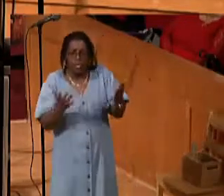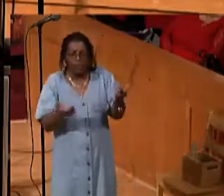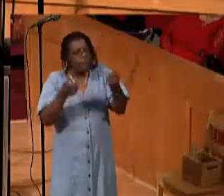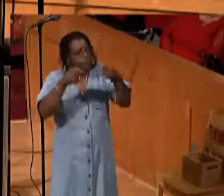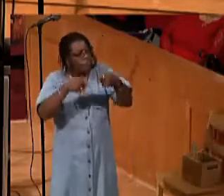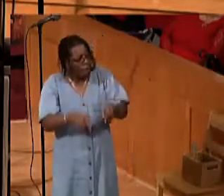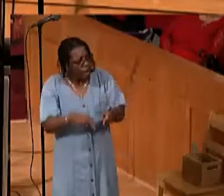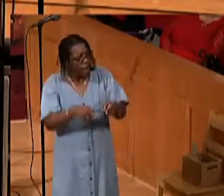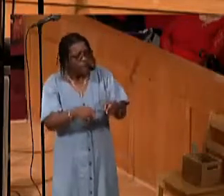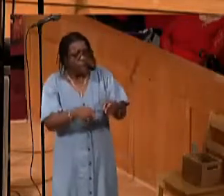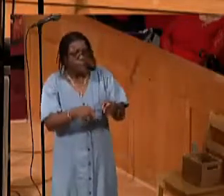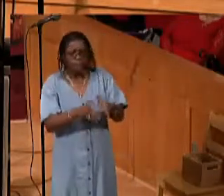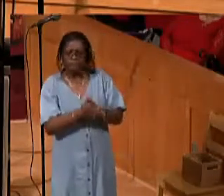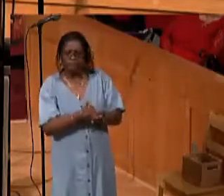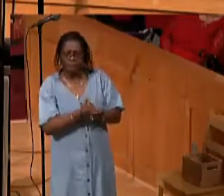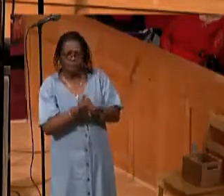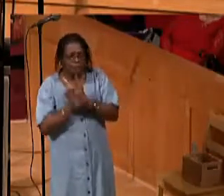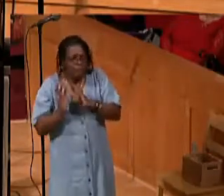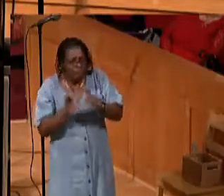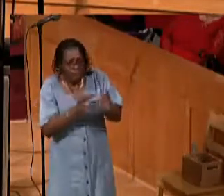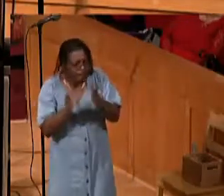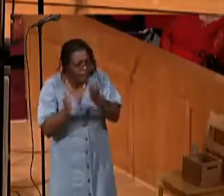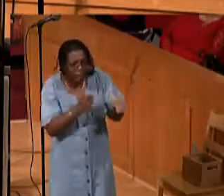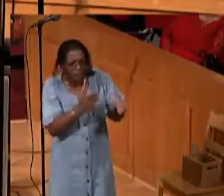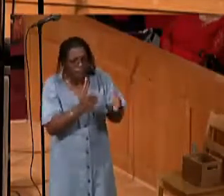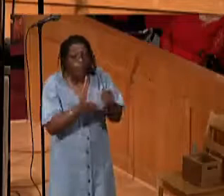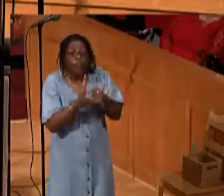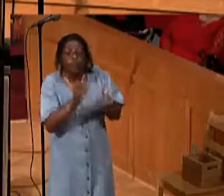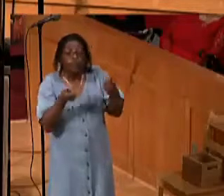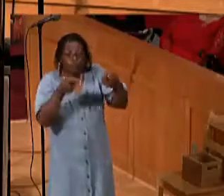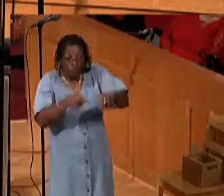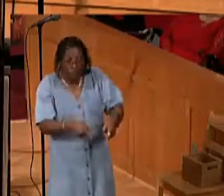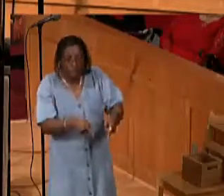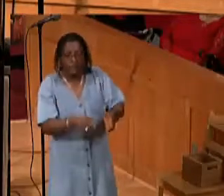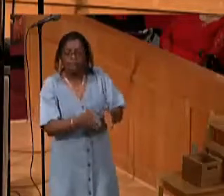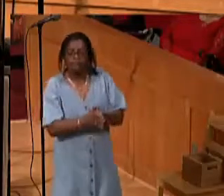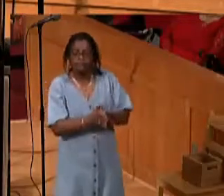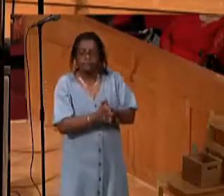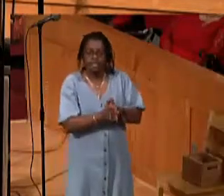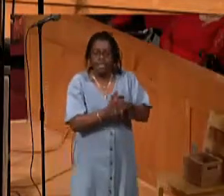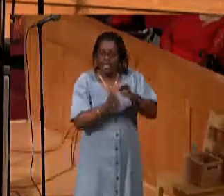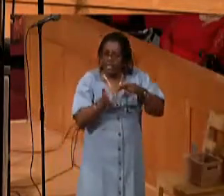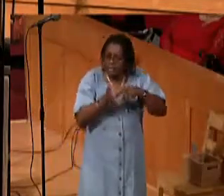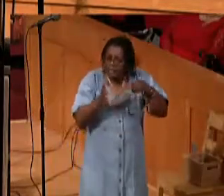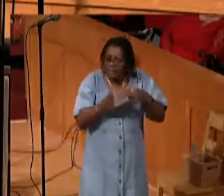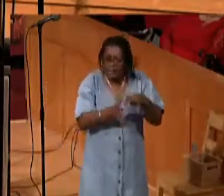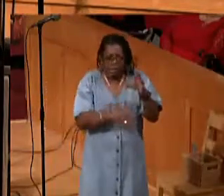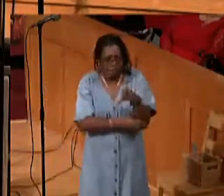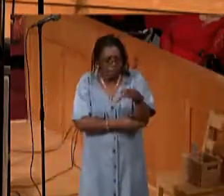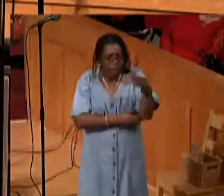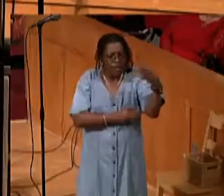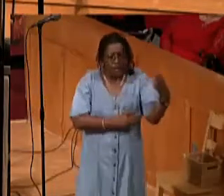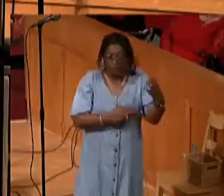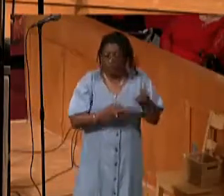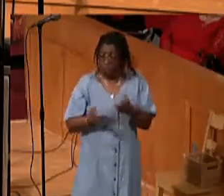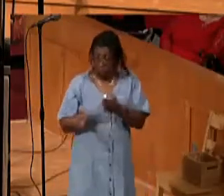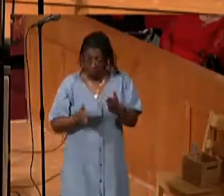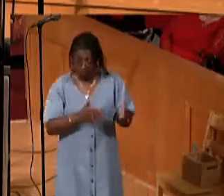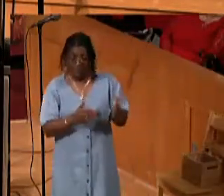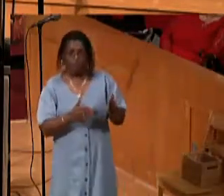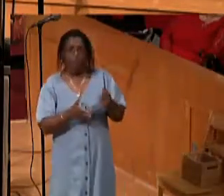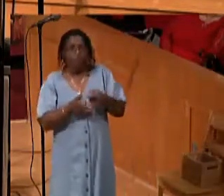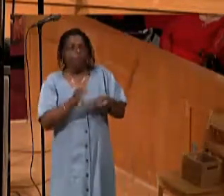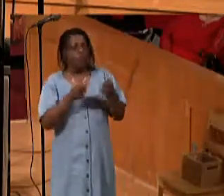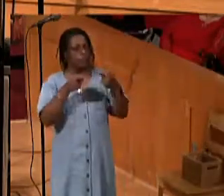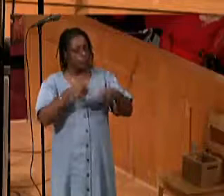coming. It's all about getting ready for what is coming. And that's what Christmas is all about. We get ready for what is about